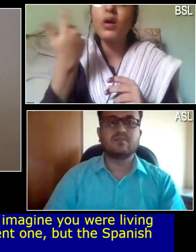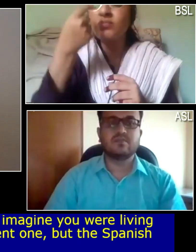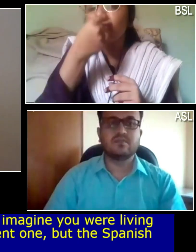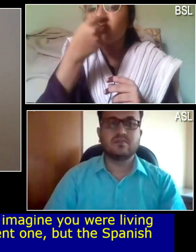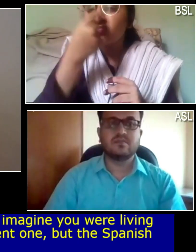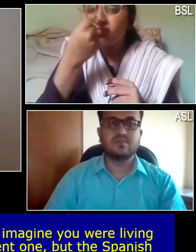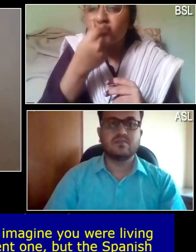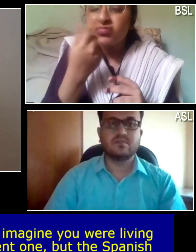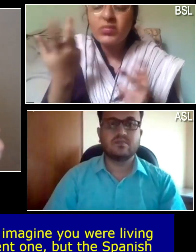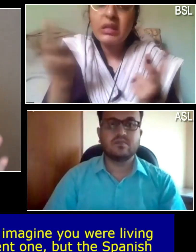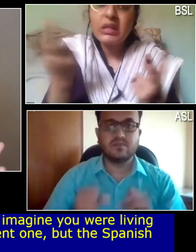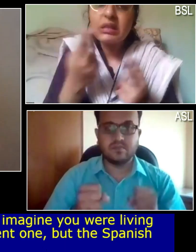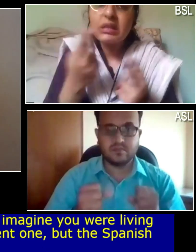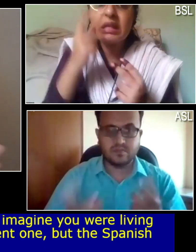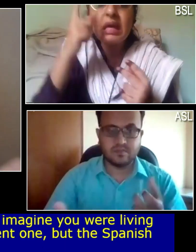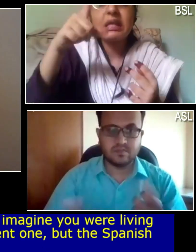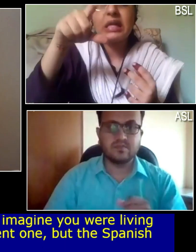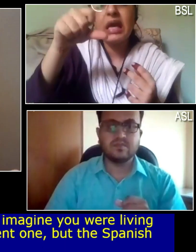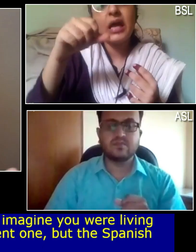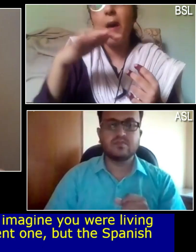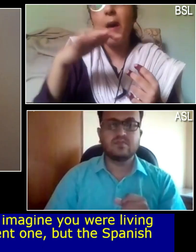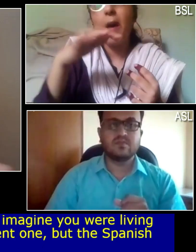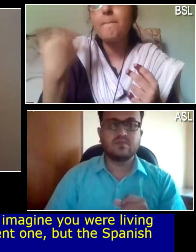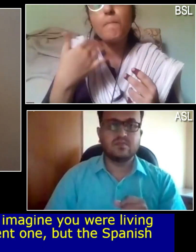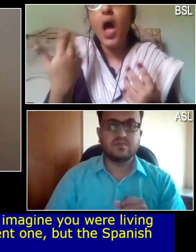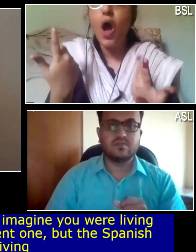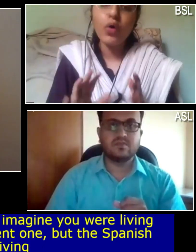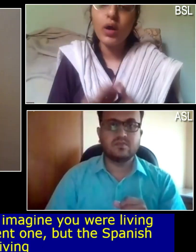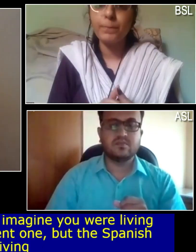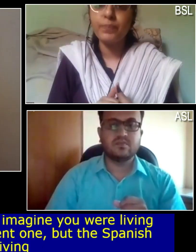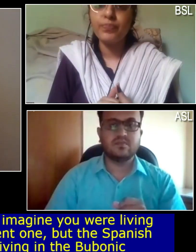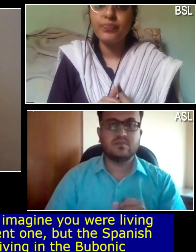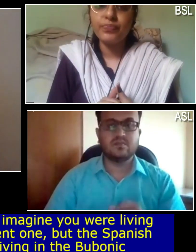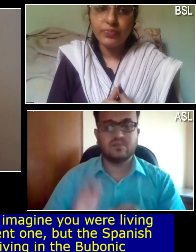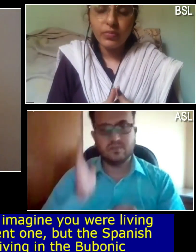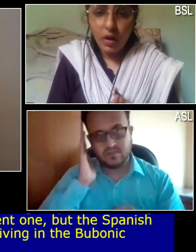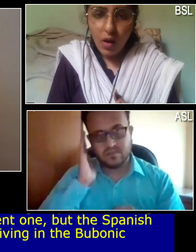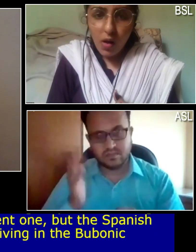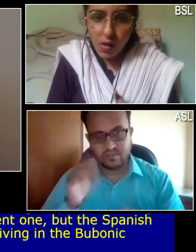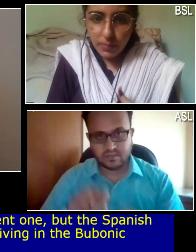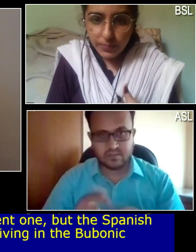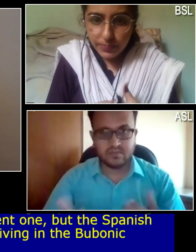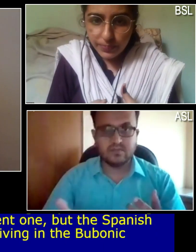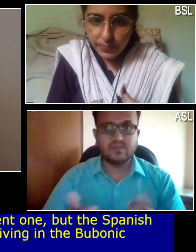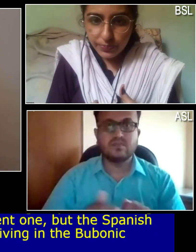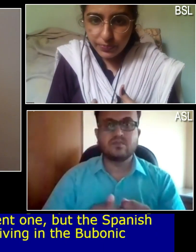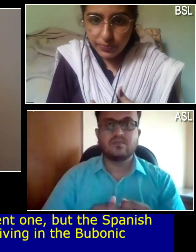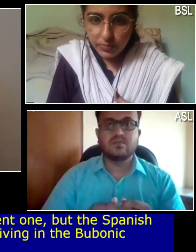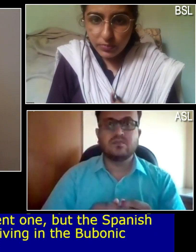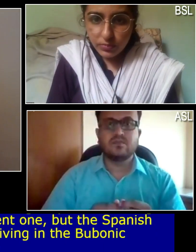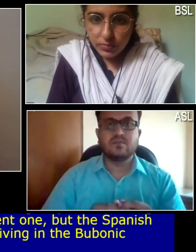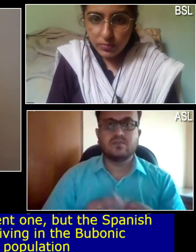1910s. Or imagine you were living in the bubonic plague, which wiped out a third of the population of Europe.